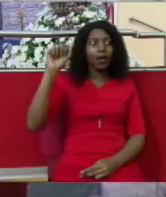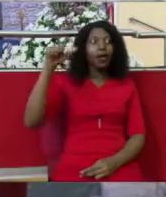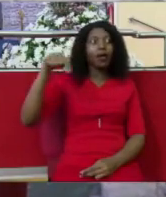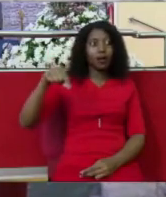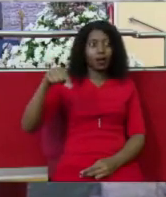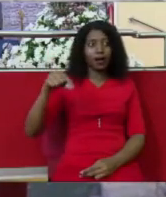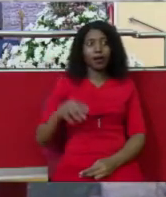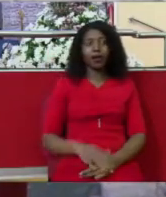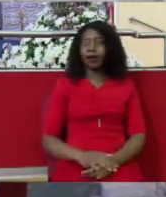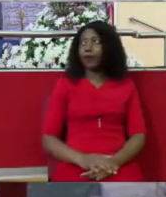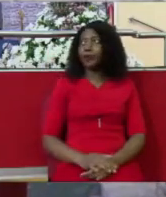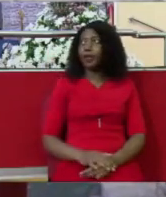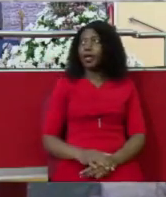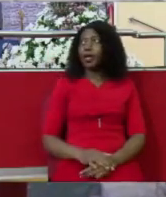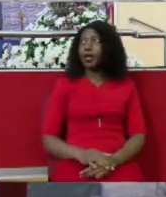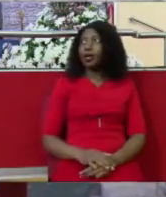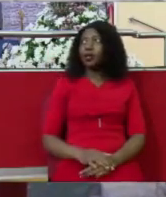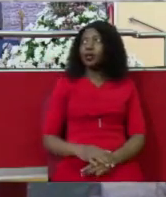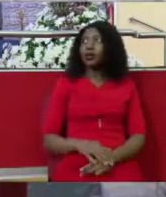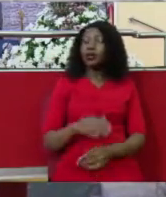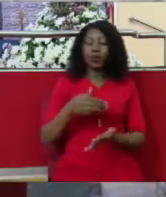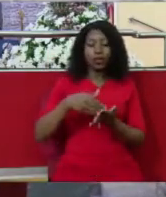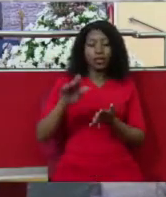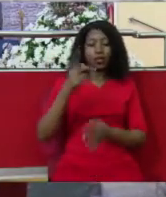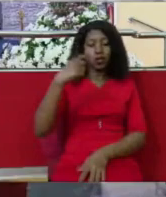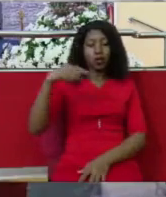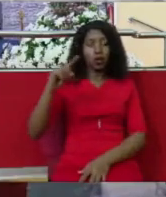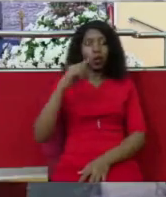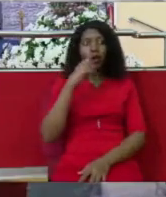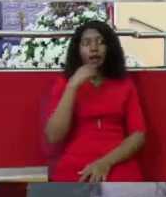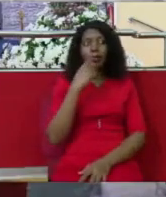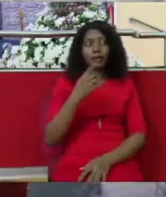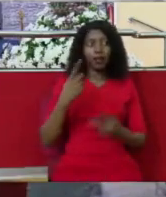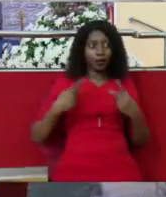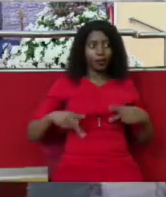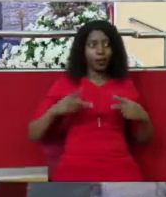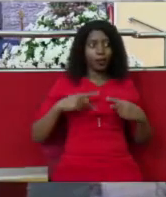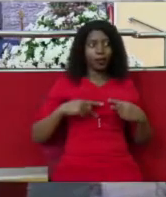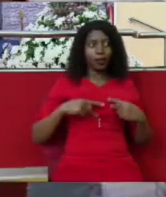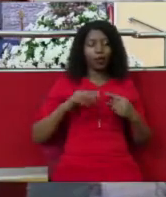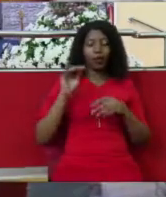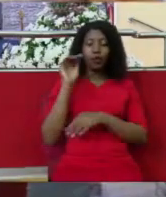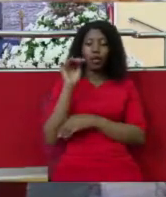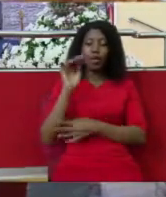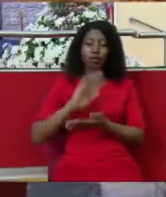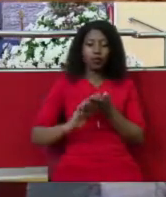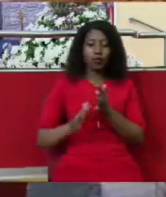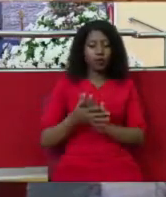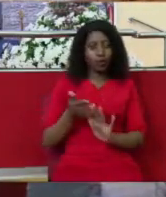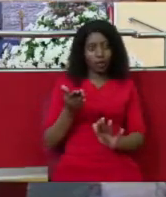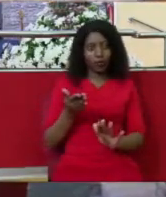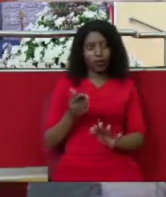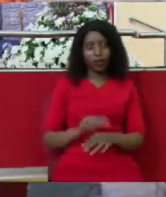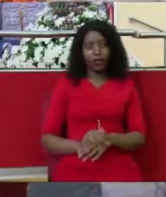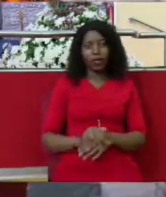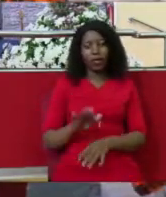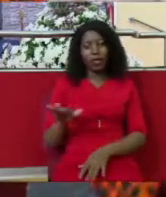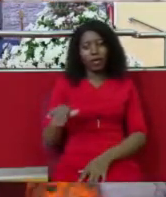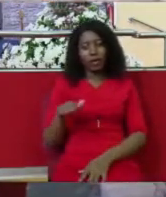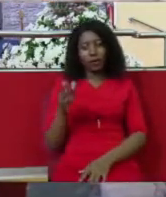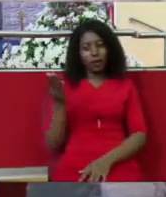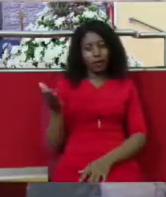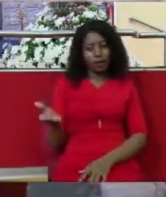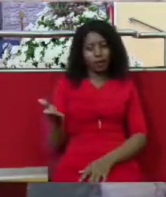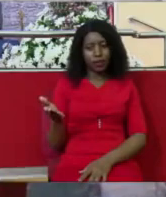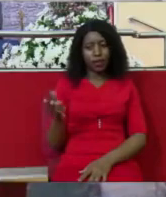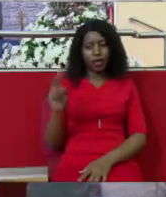akaweza kuwaweza kuambia wakaweza kutubu. And the place where he was to Nineveh. Na mahali alikuwa kutoka